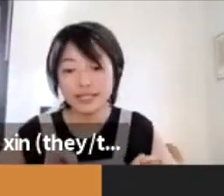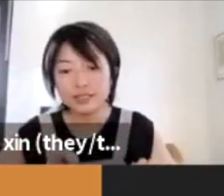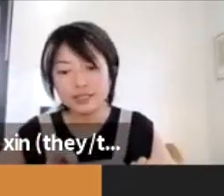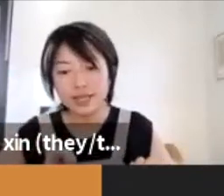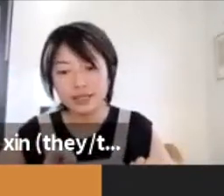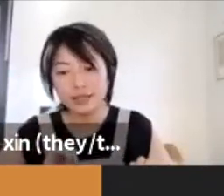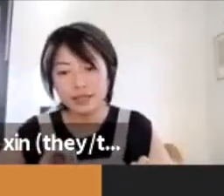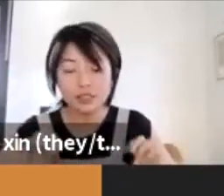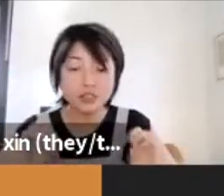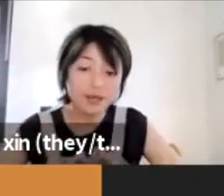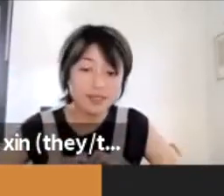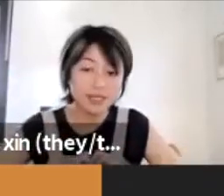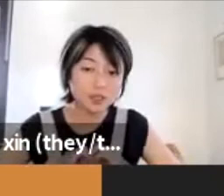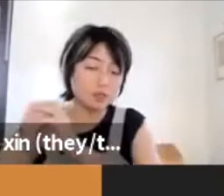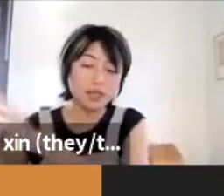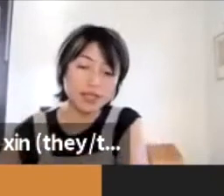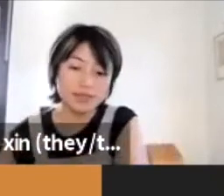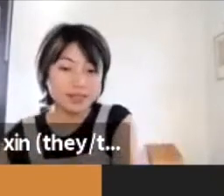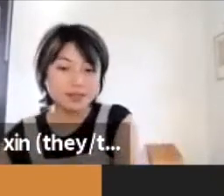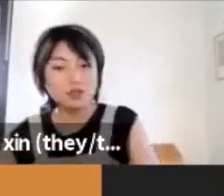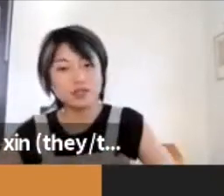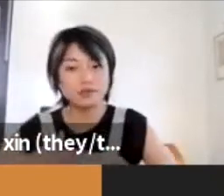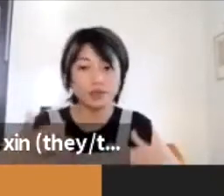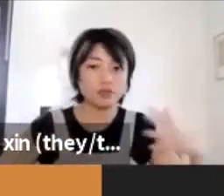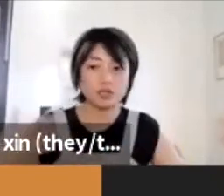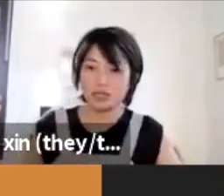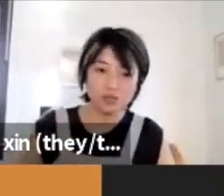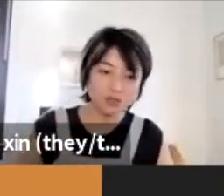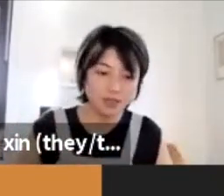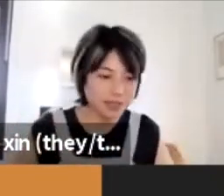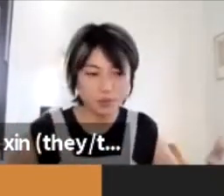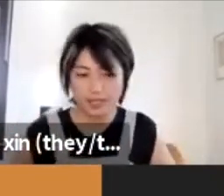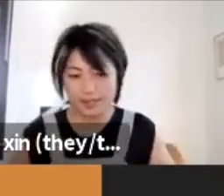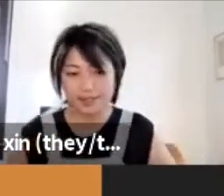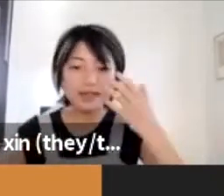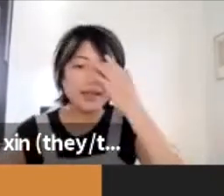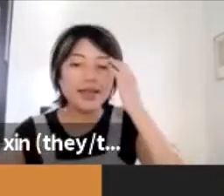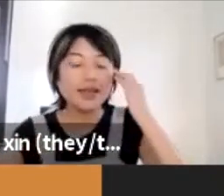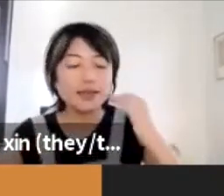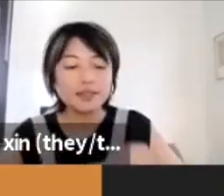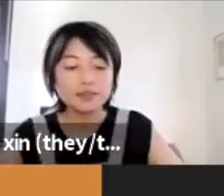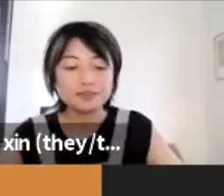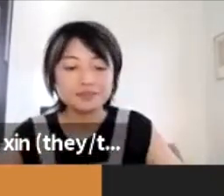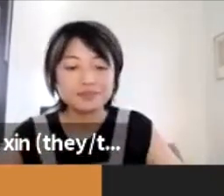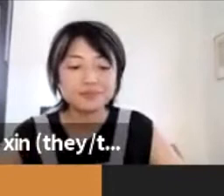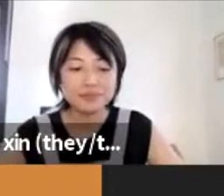of the ideas that either you have said or someone else have said, or maybe want to respond to something that someone has said,